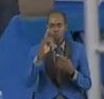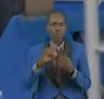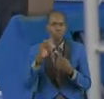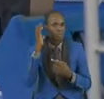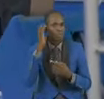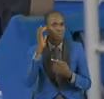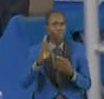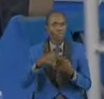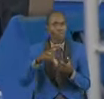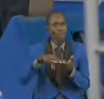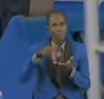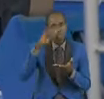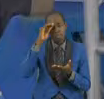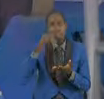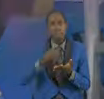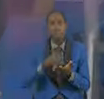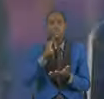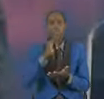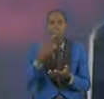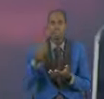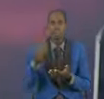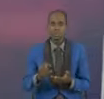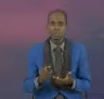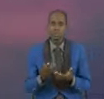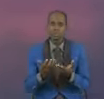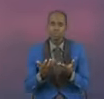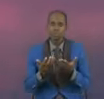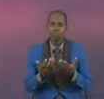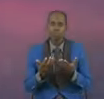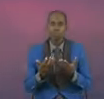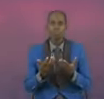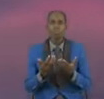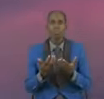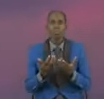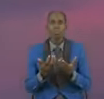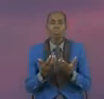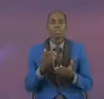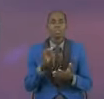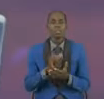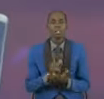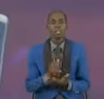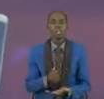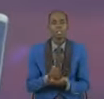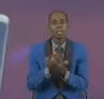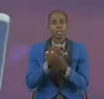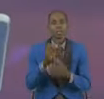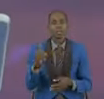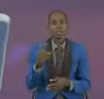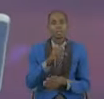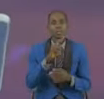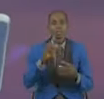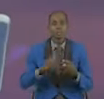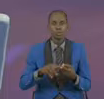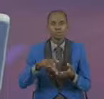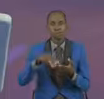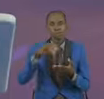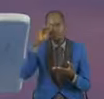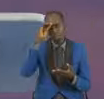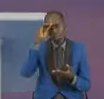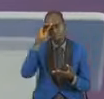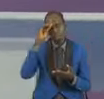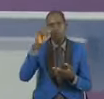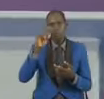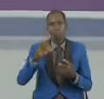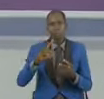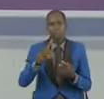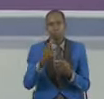the yearning that helps you to learn. You yearn, you learn, and what